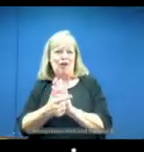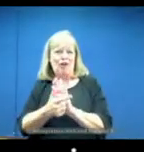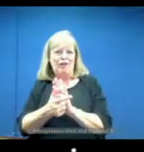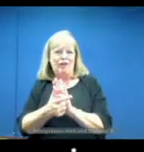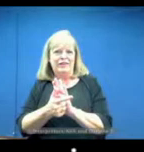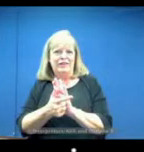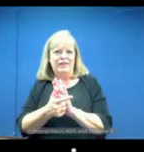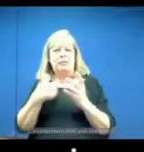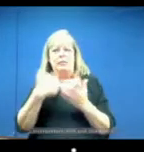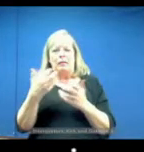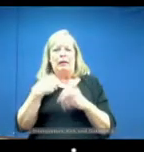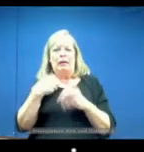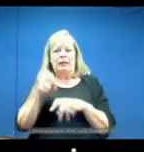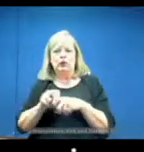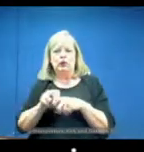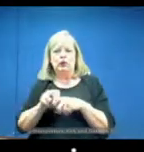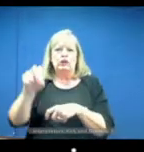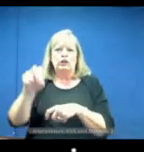question,